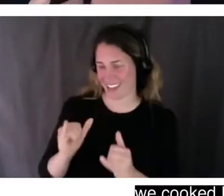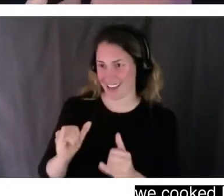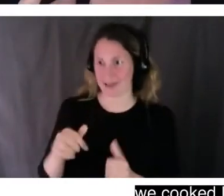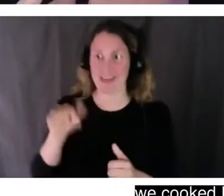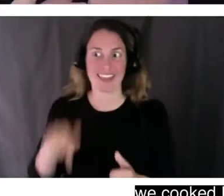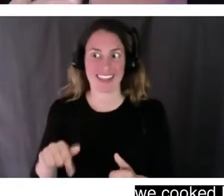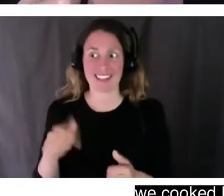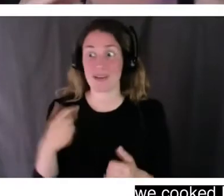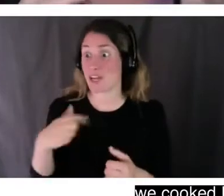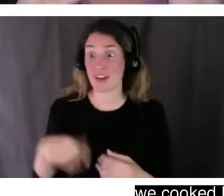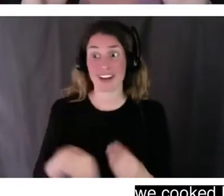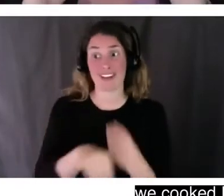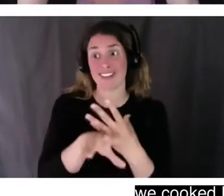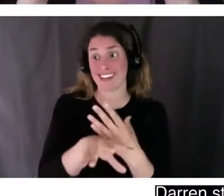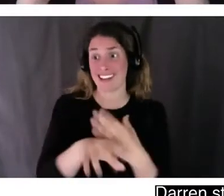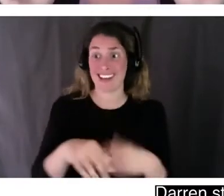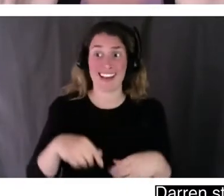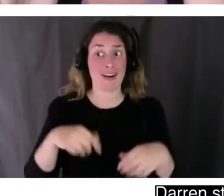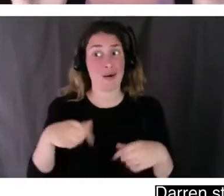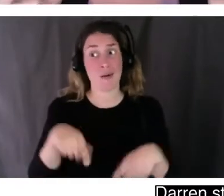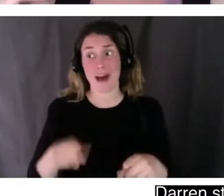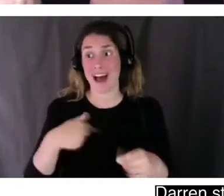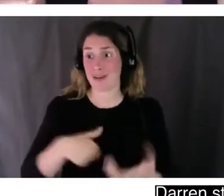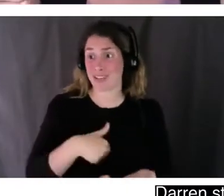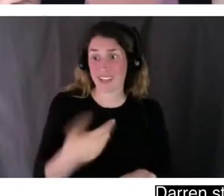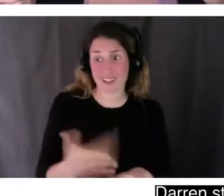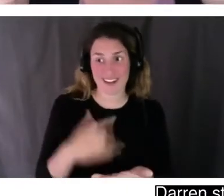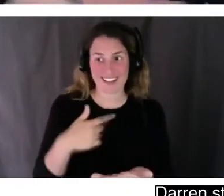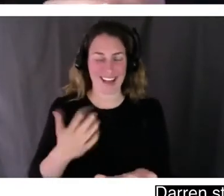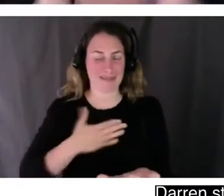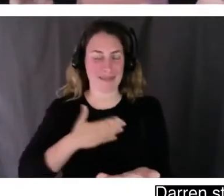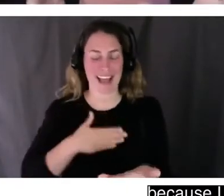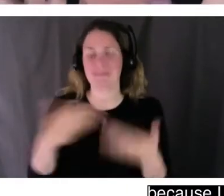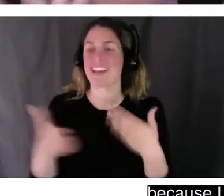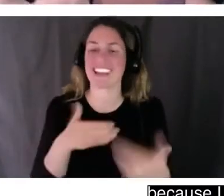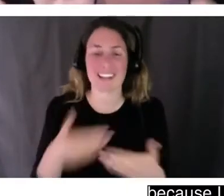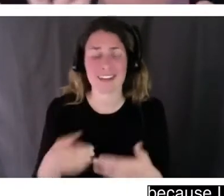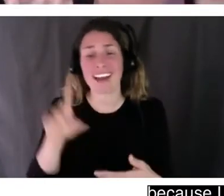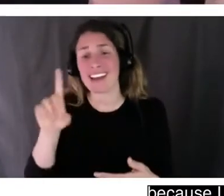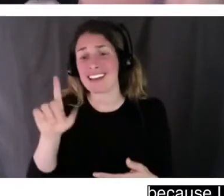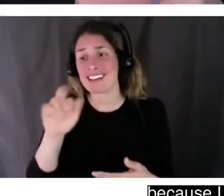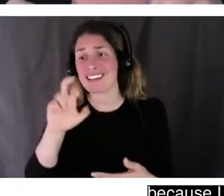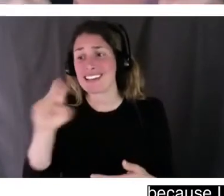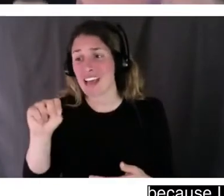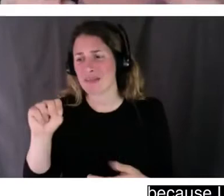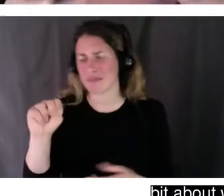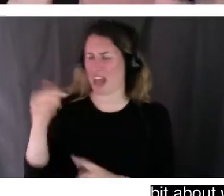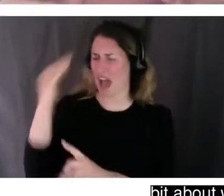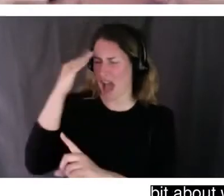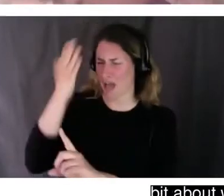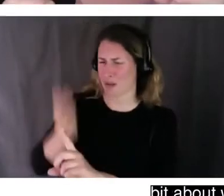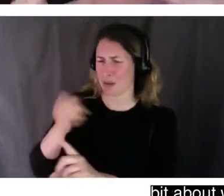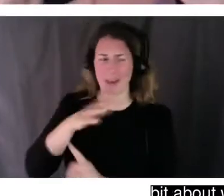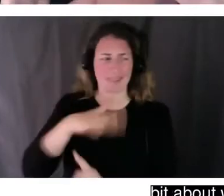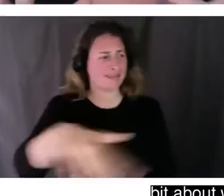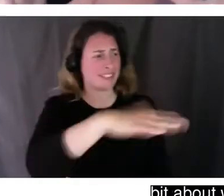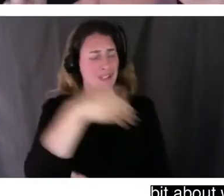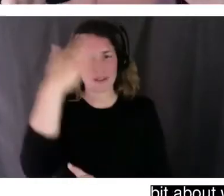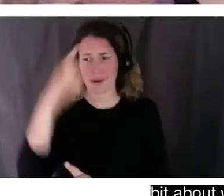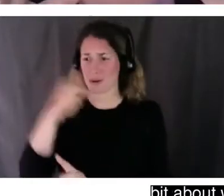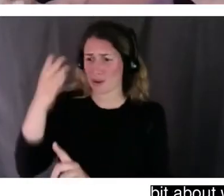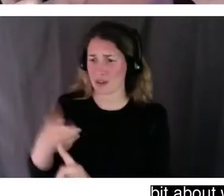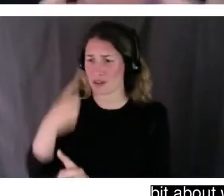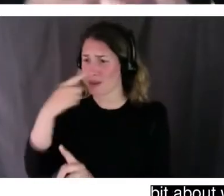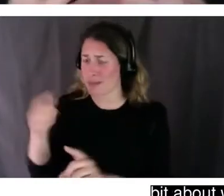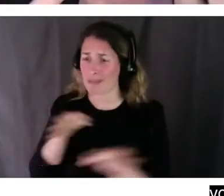I'd be just as happy. But anyway, Darren, start us off by telling everybody, because I know you, but they don't, a little bit about who you are